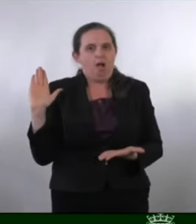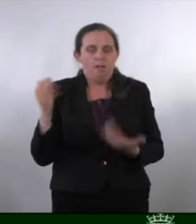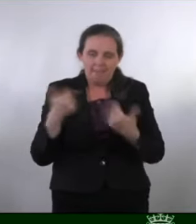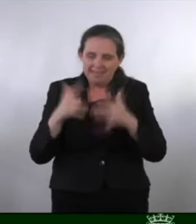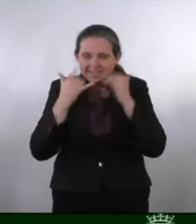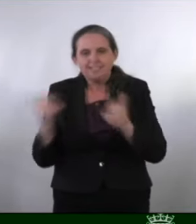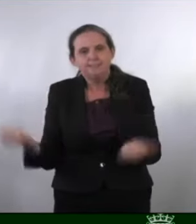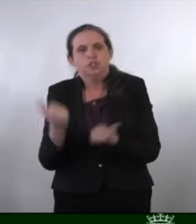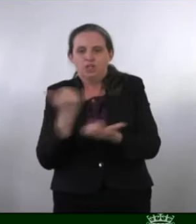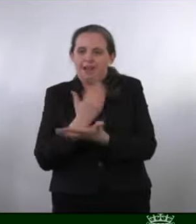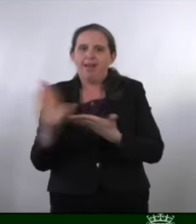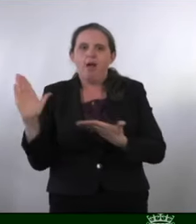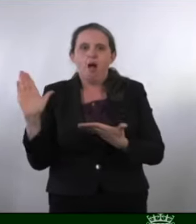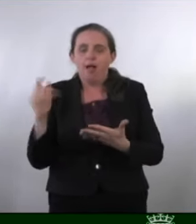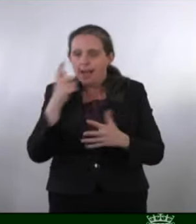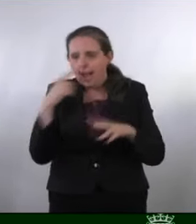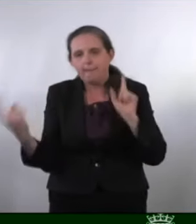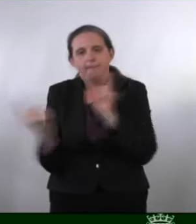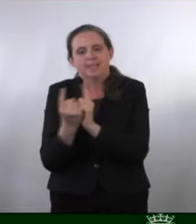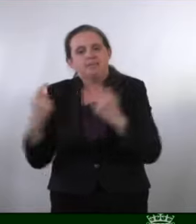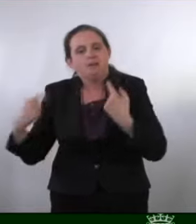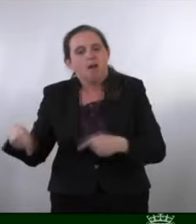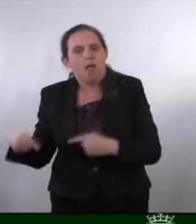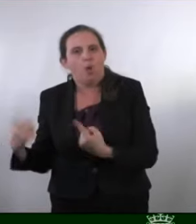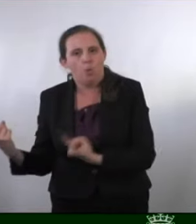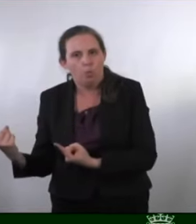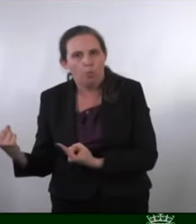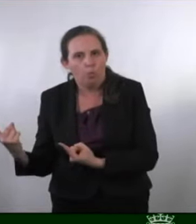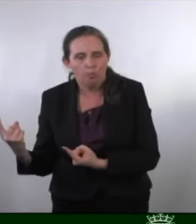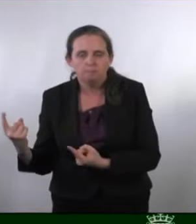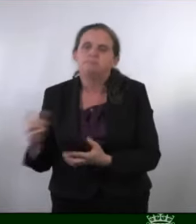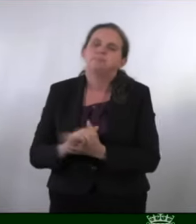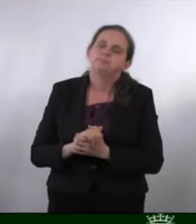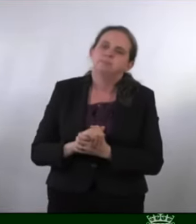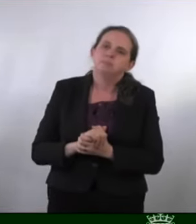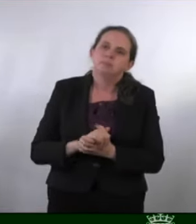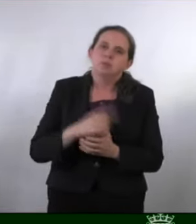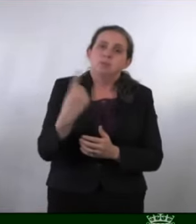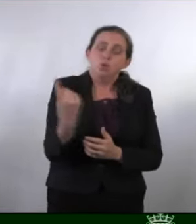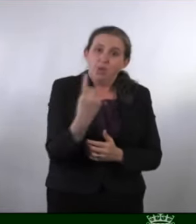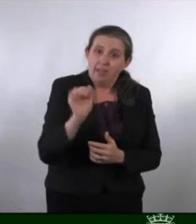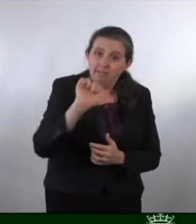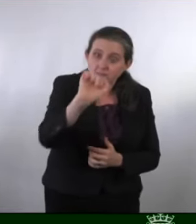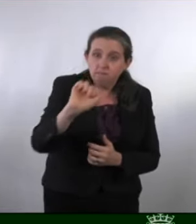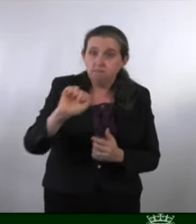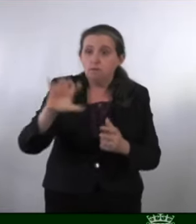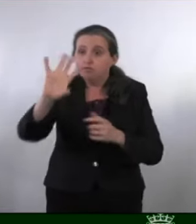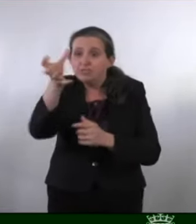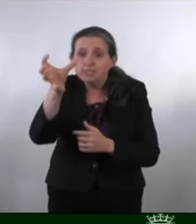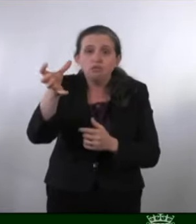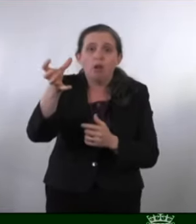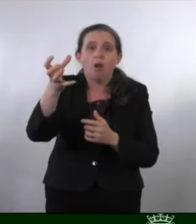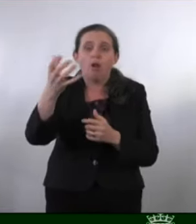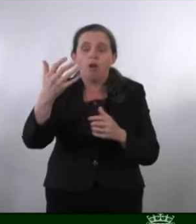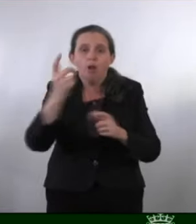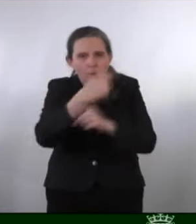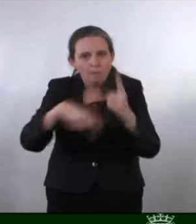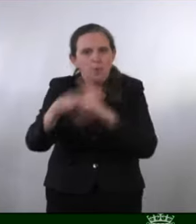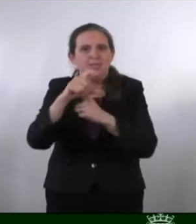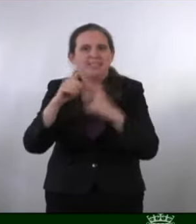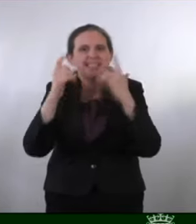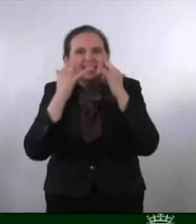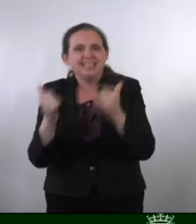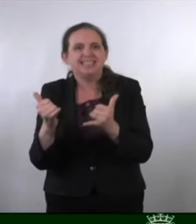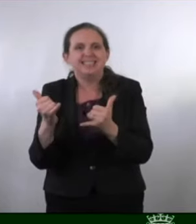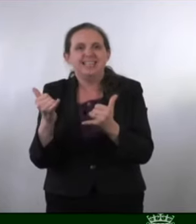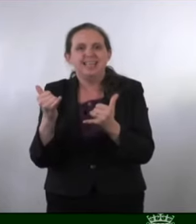And those towns and regions which engage in community testing will have a much greater chance of